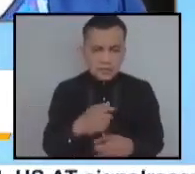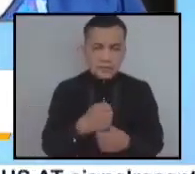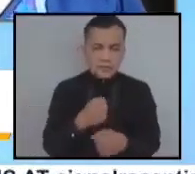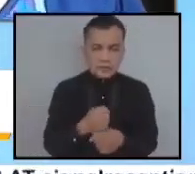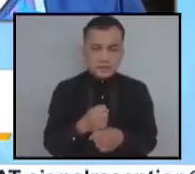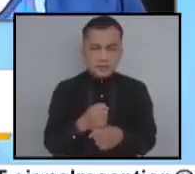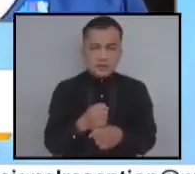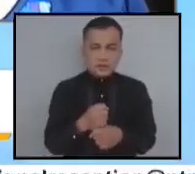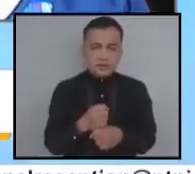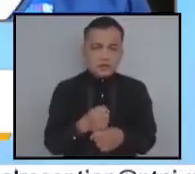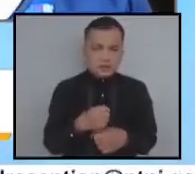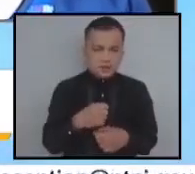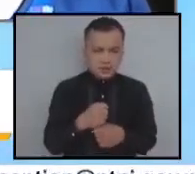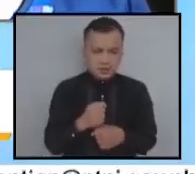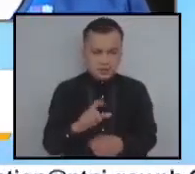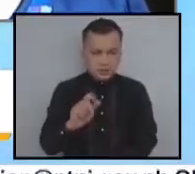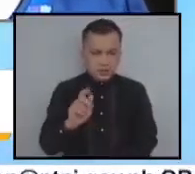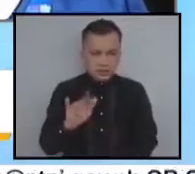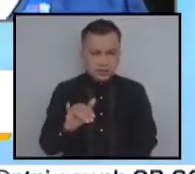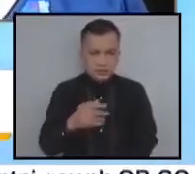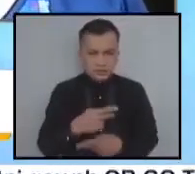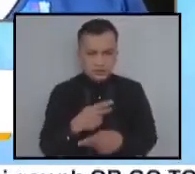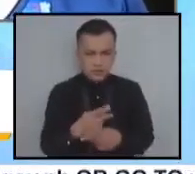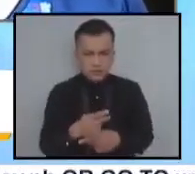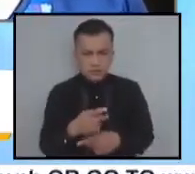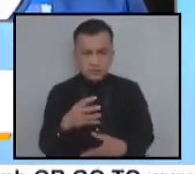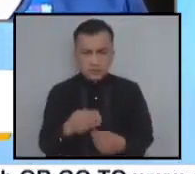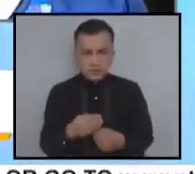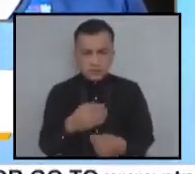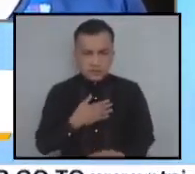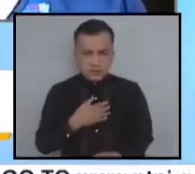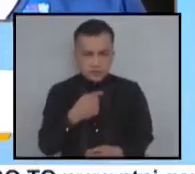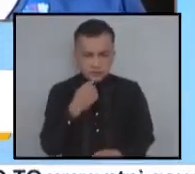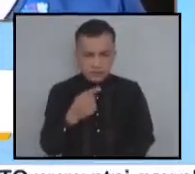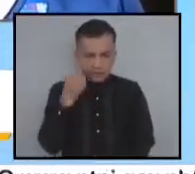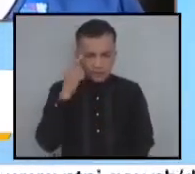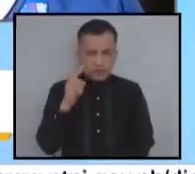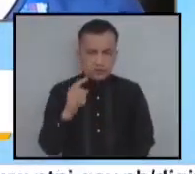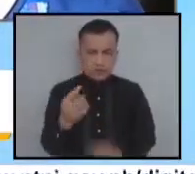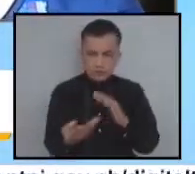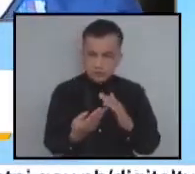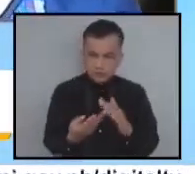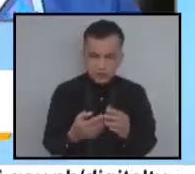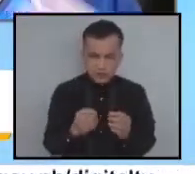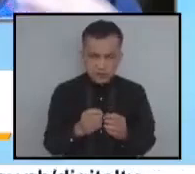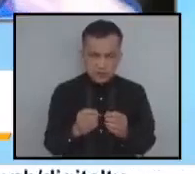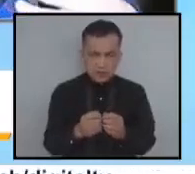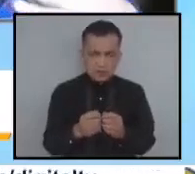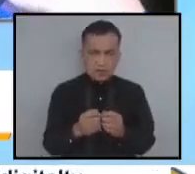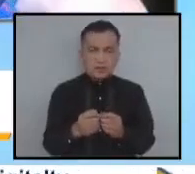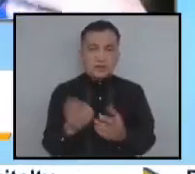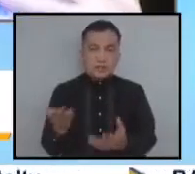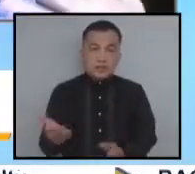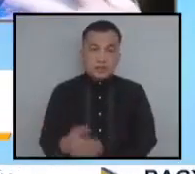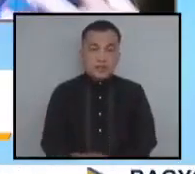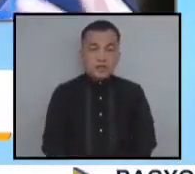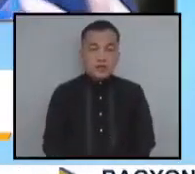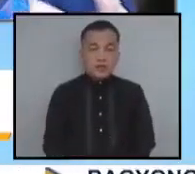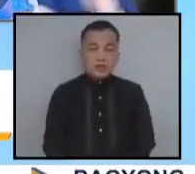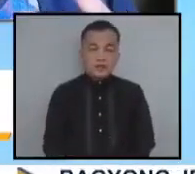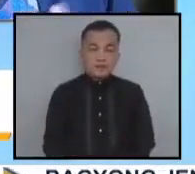You know, the thing na gusto ko sanang sabihin also is for the customers, the more that they